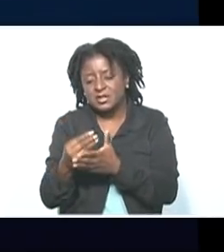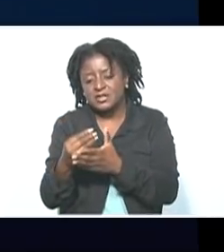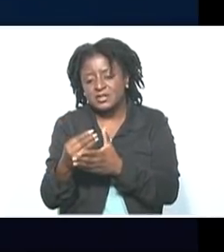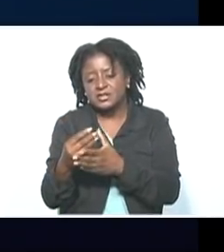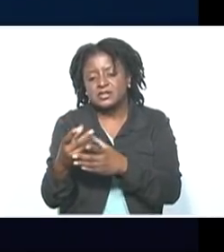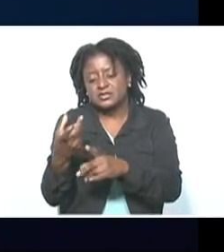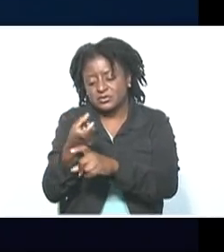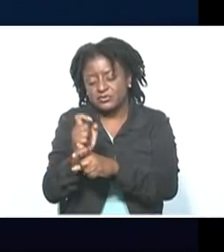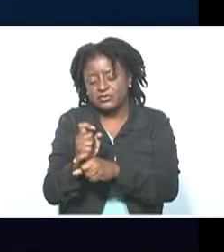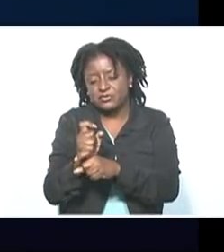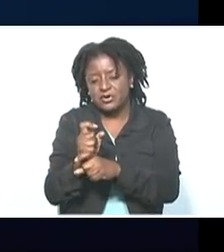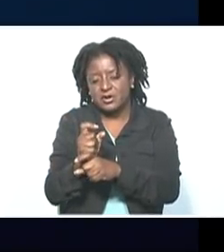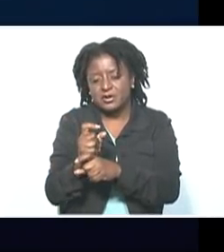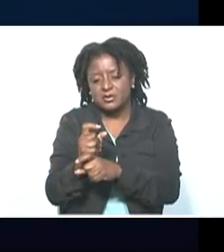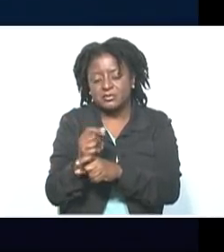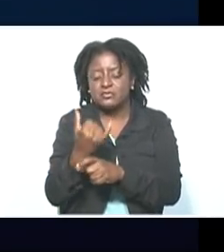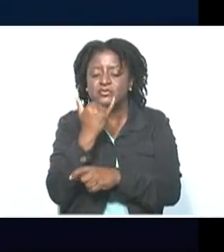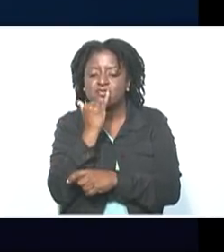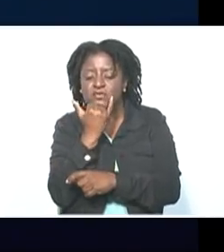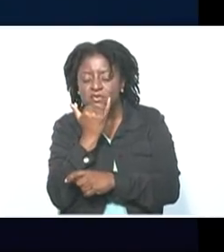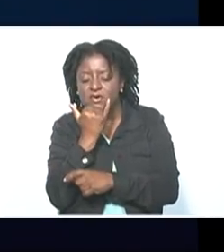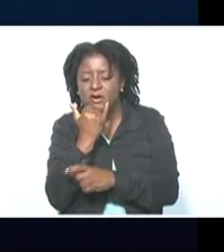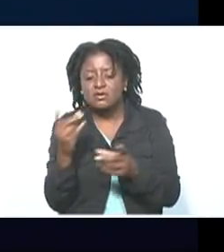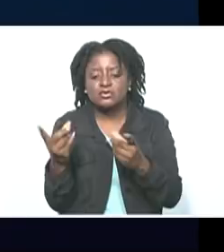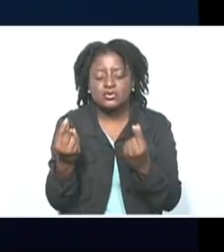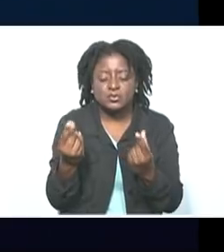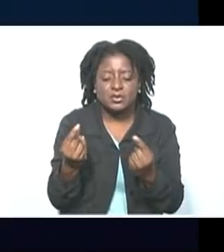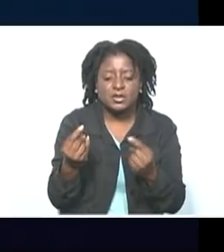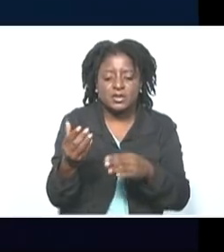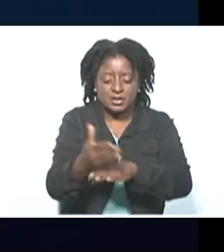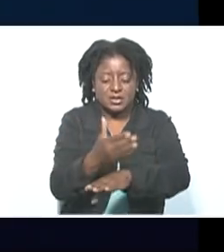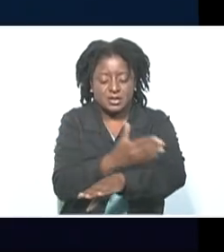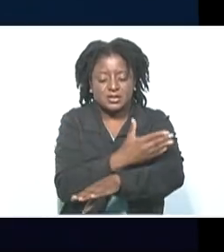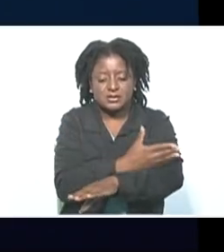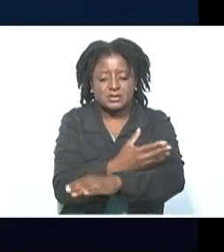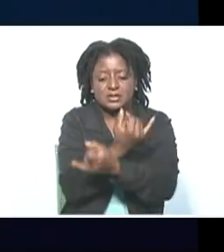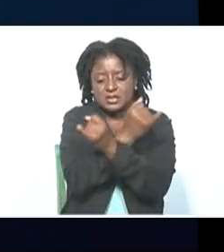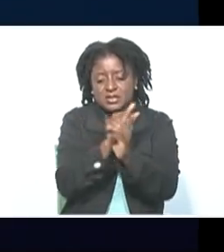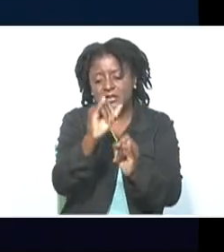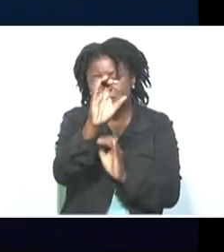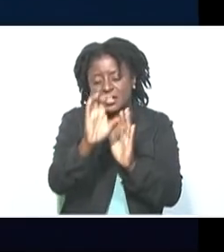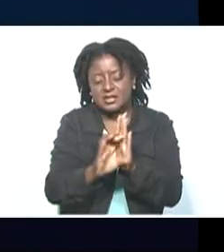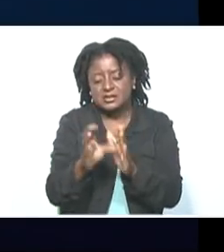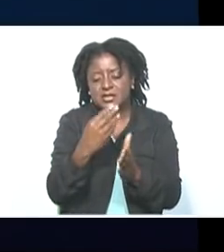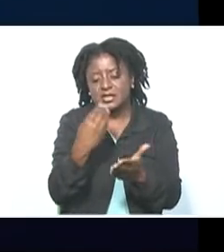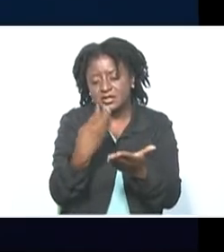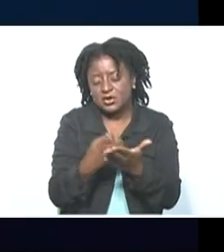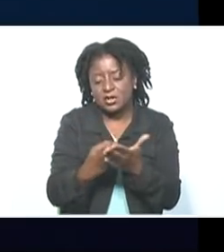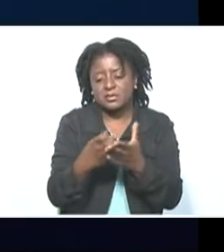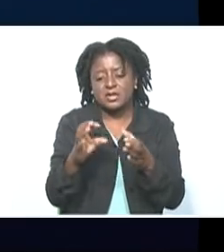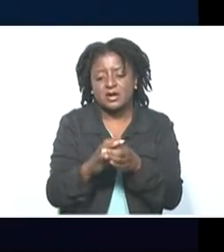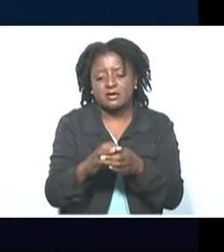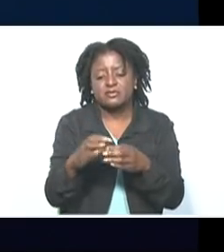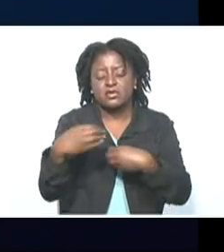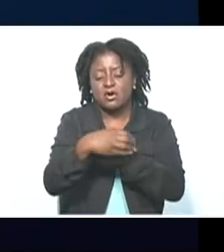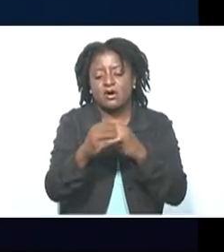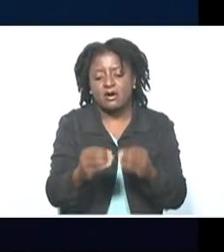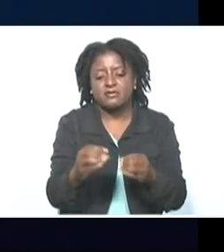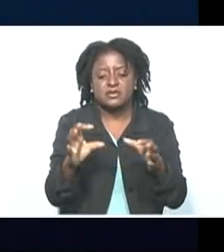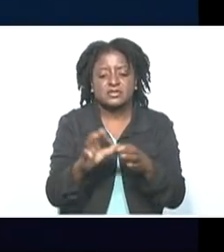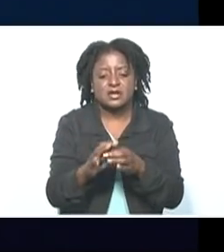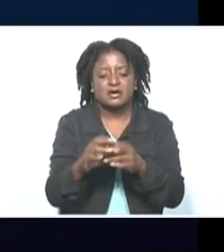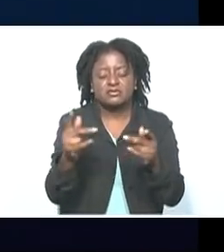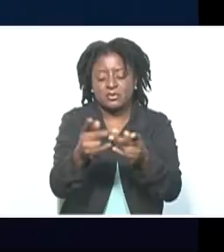from corrupt means, enhancing the independence and autonomy of the Office